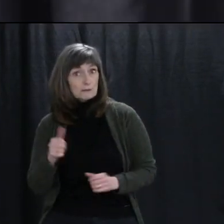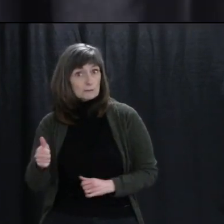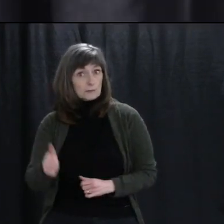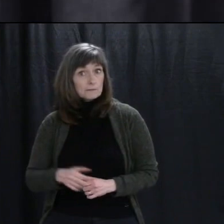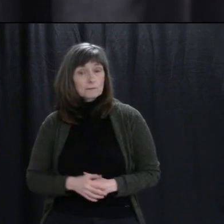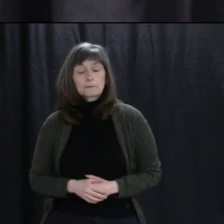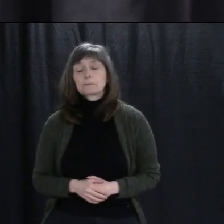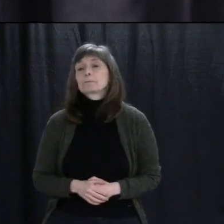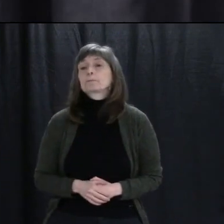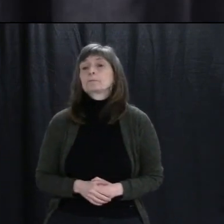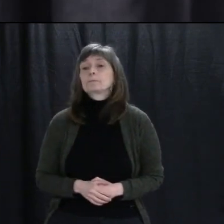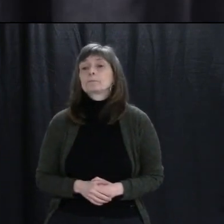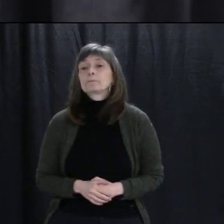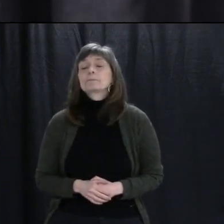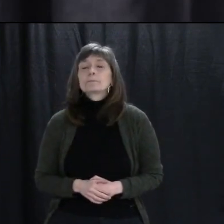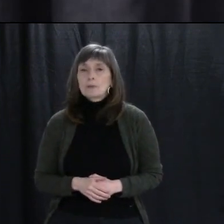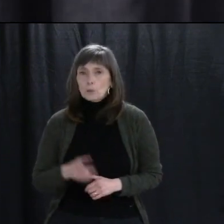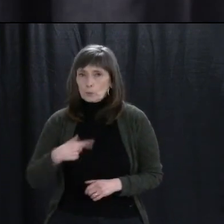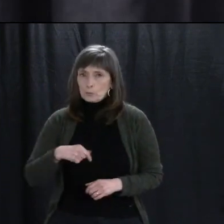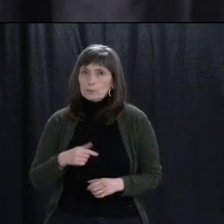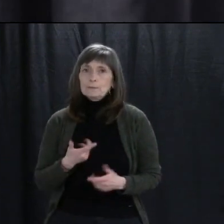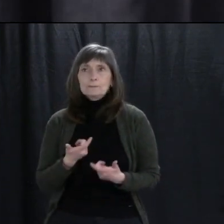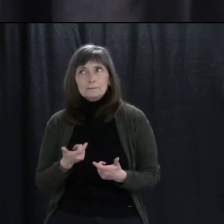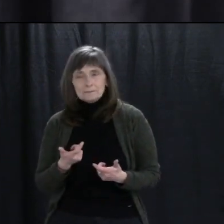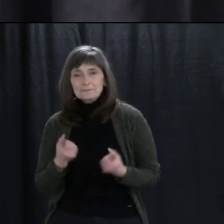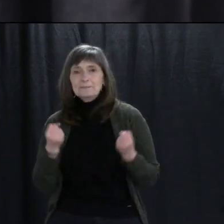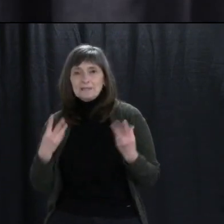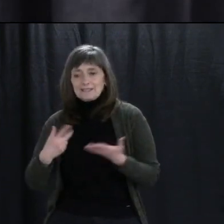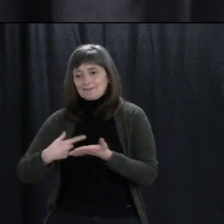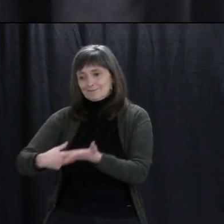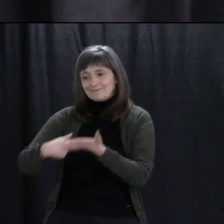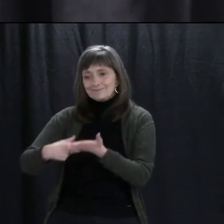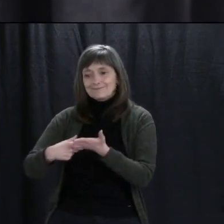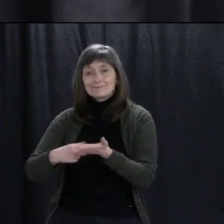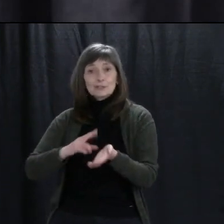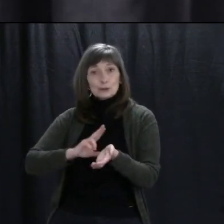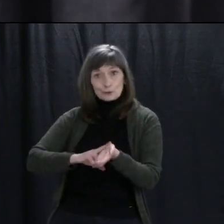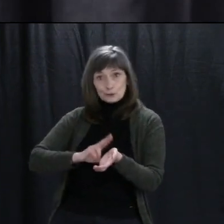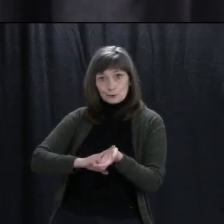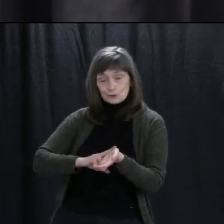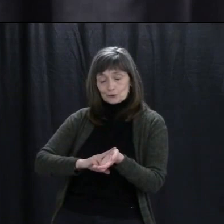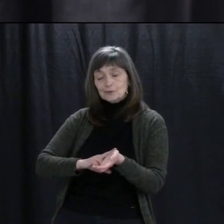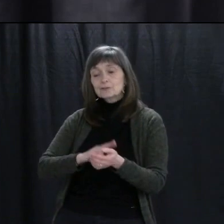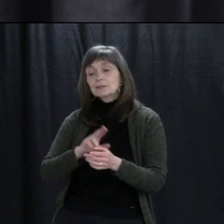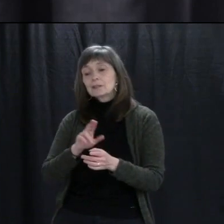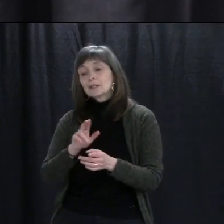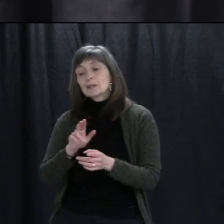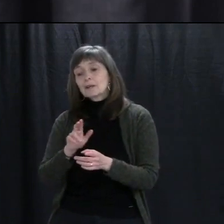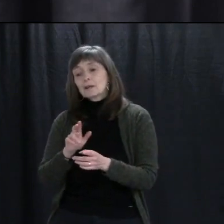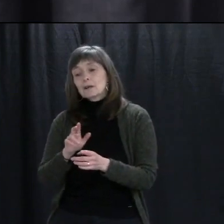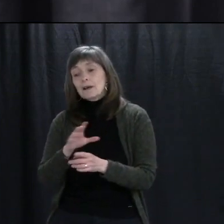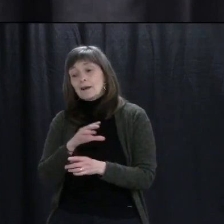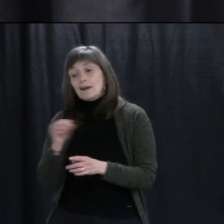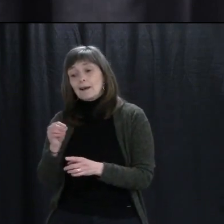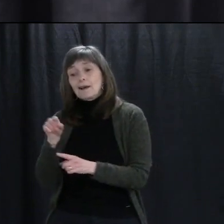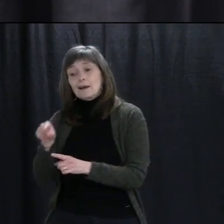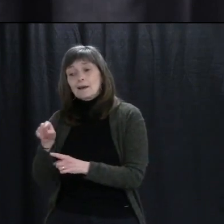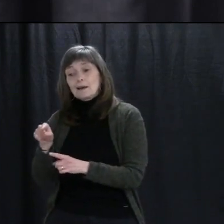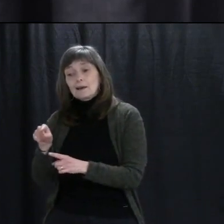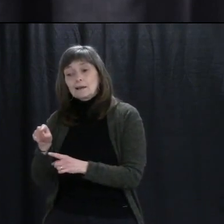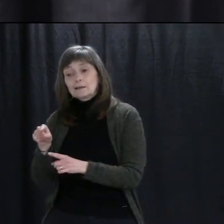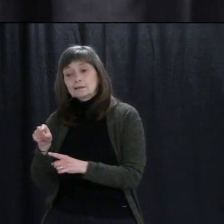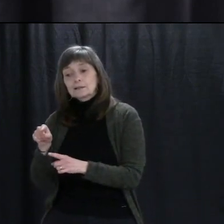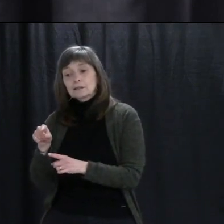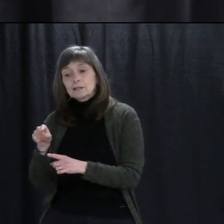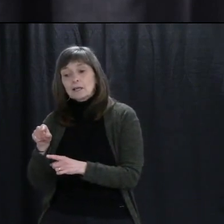been a very collaborative discussion between not only the nurses, for example, but the groups representing